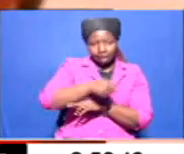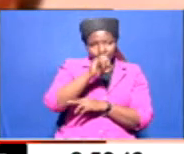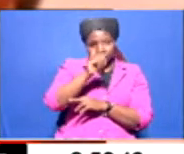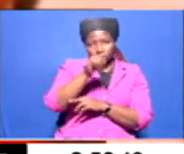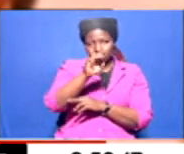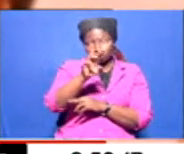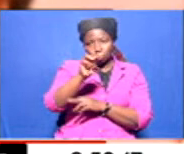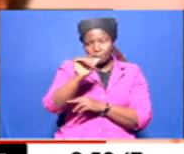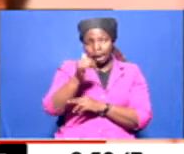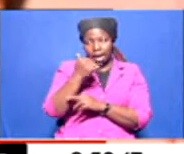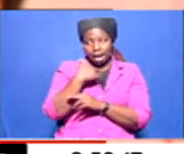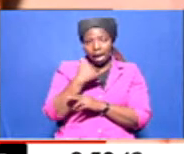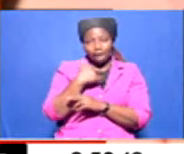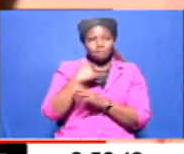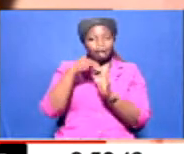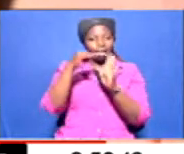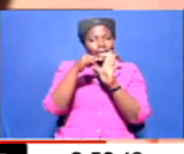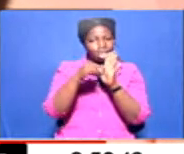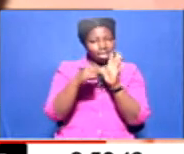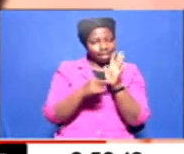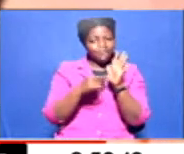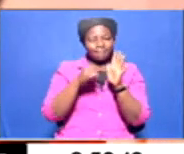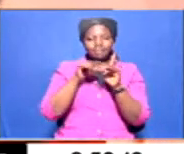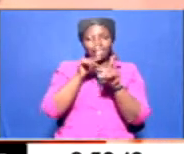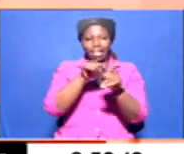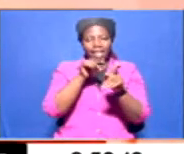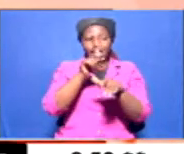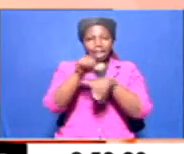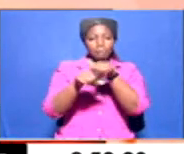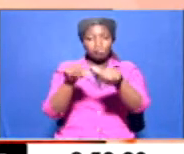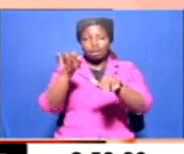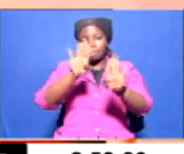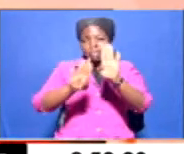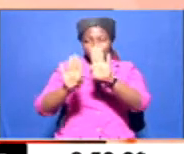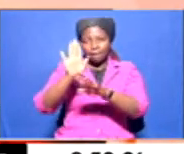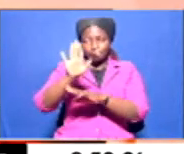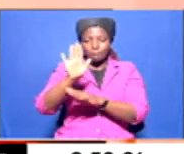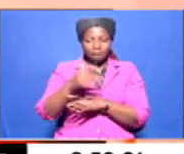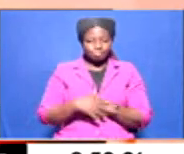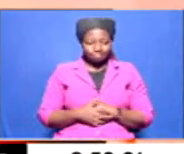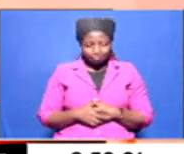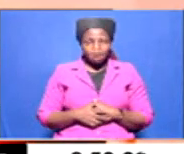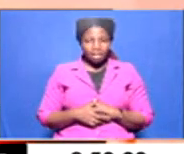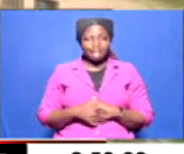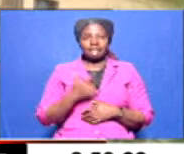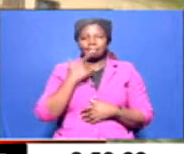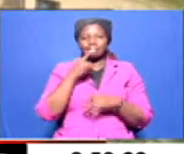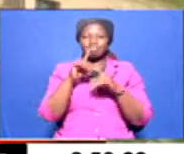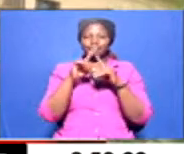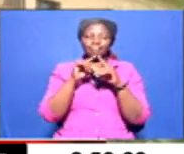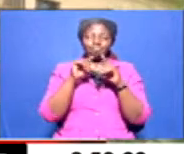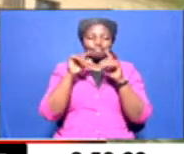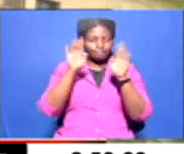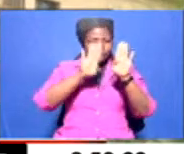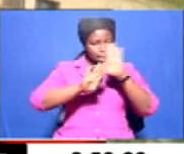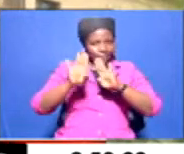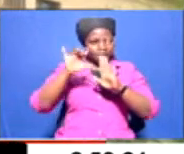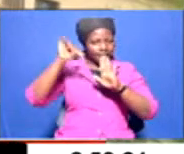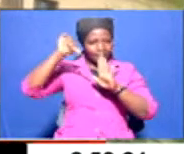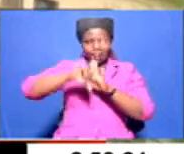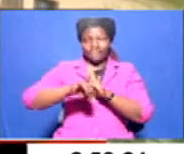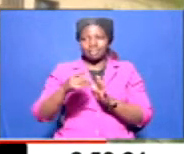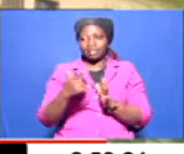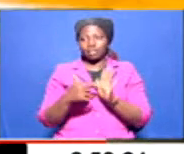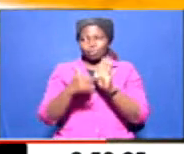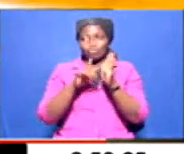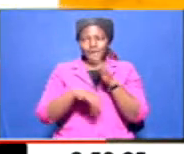on the conduct of the judge. He added that the allegations of gross misconduct erode the faith Kenyans have in fair administration